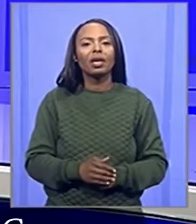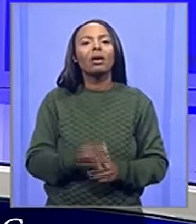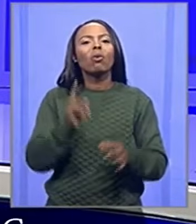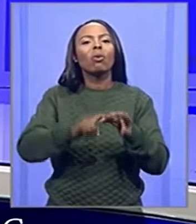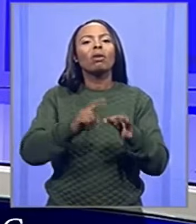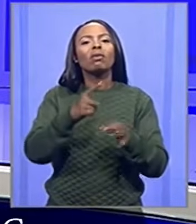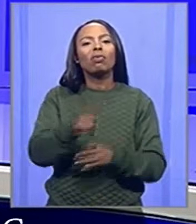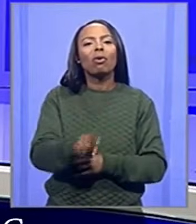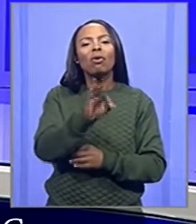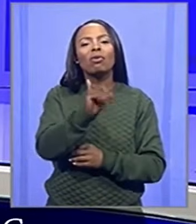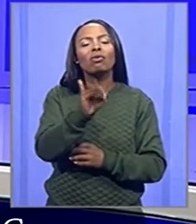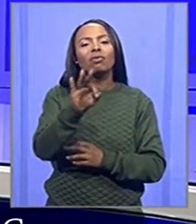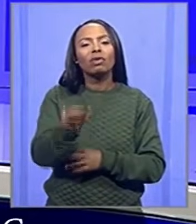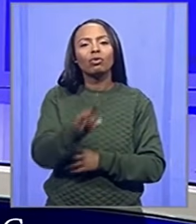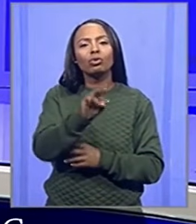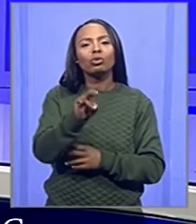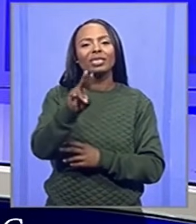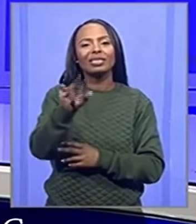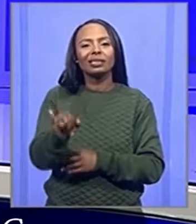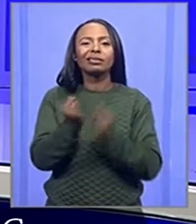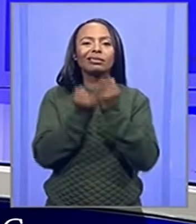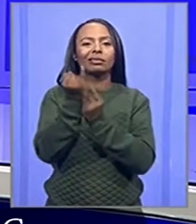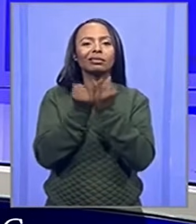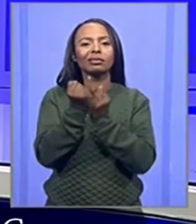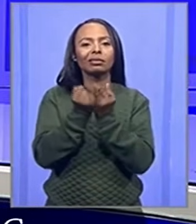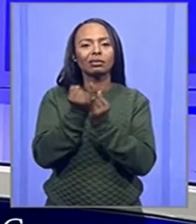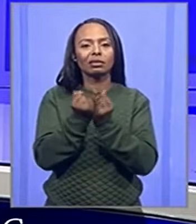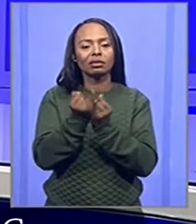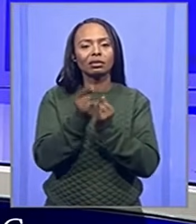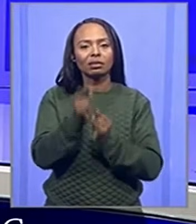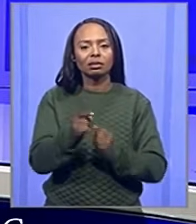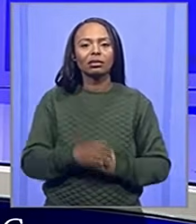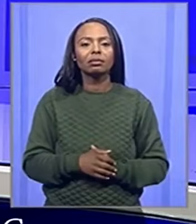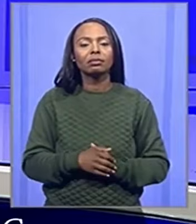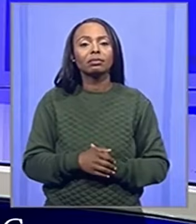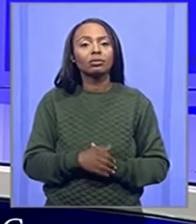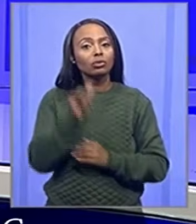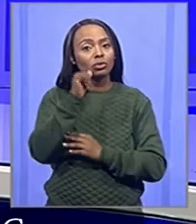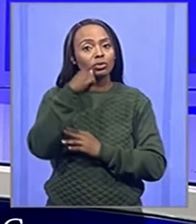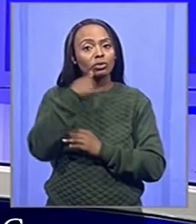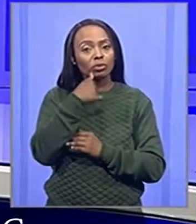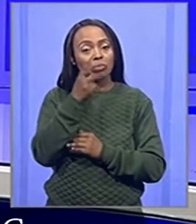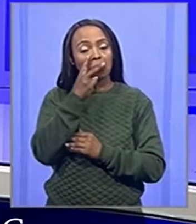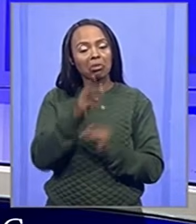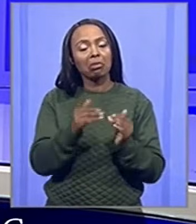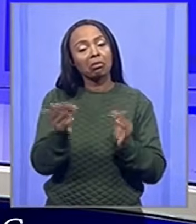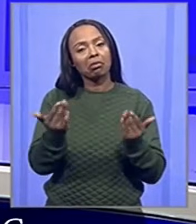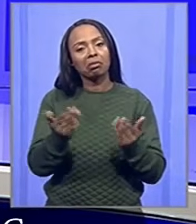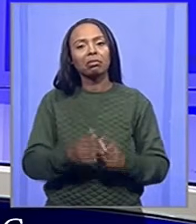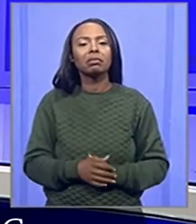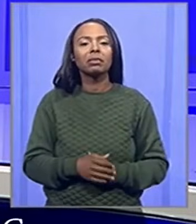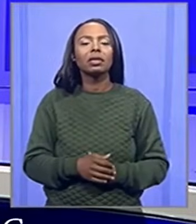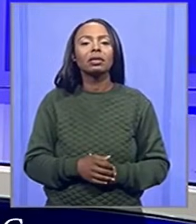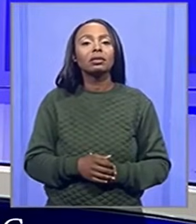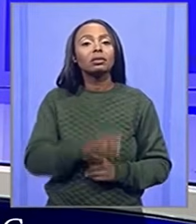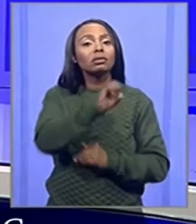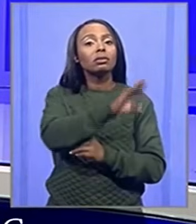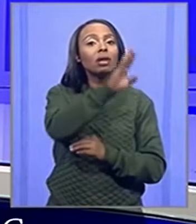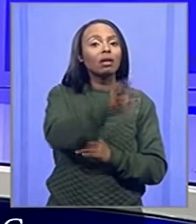qualifyela sejana sa lefatshe sa FIFA sa 2026 morago ga motshameko wa kamoso thapama. Afrika Borwa e